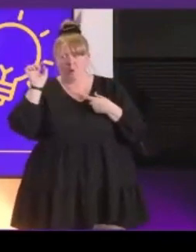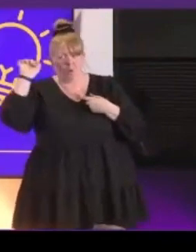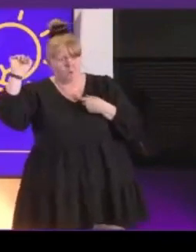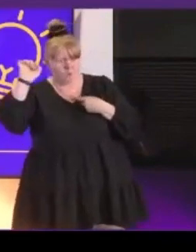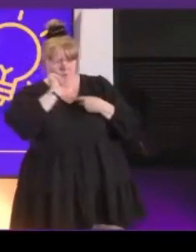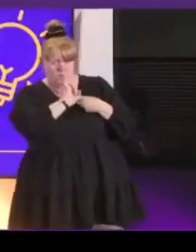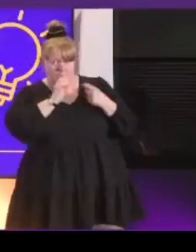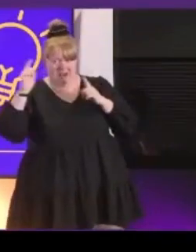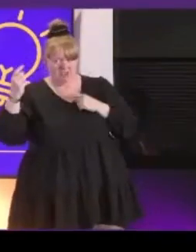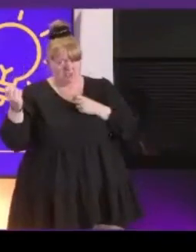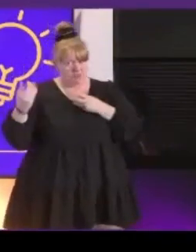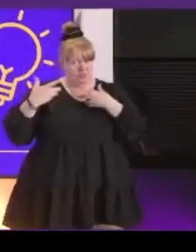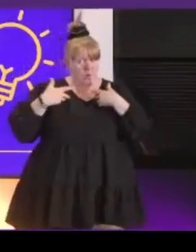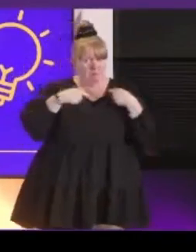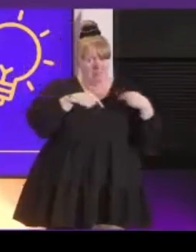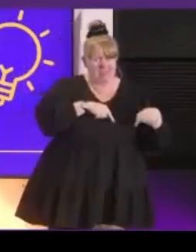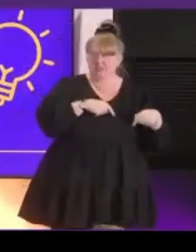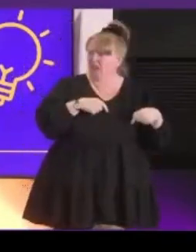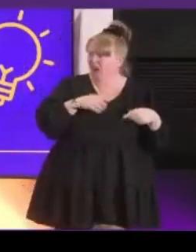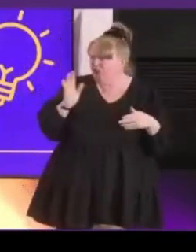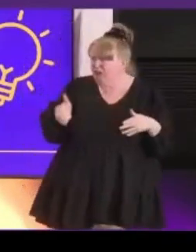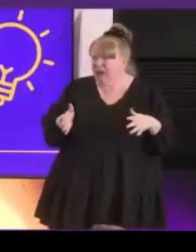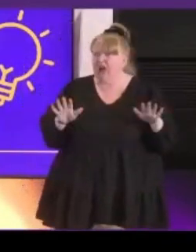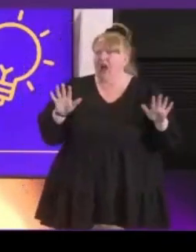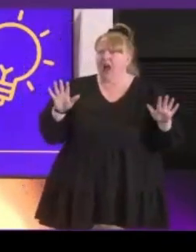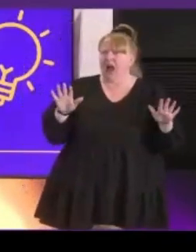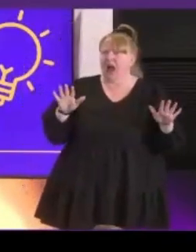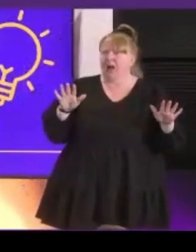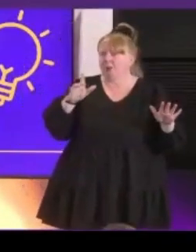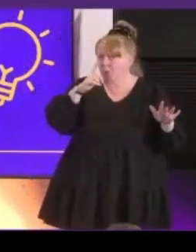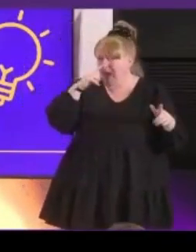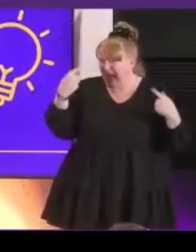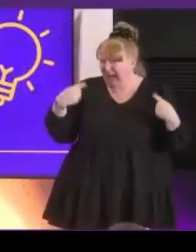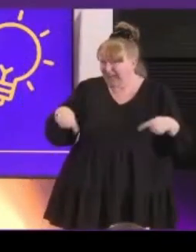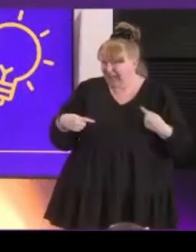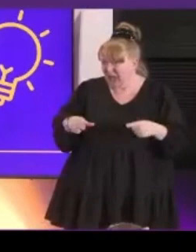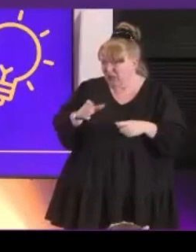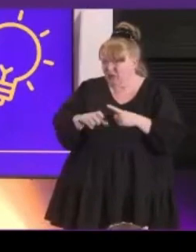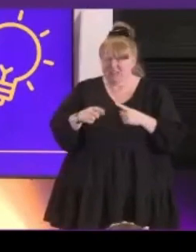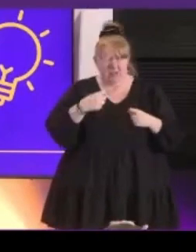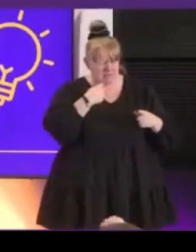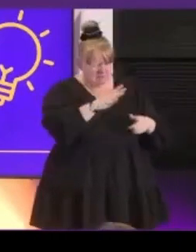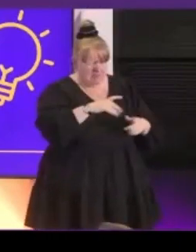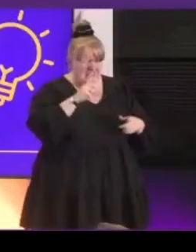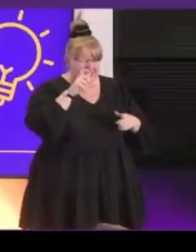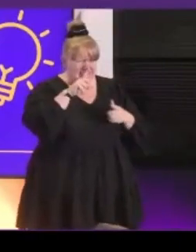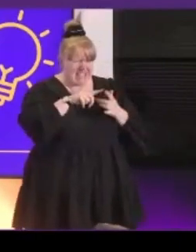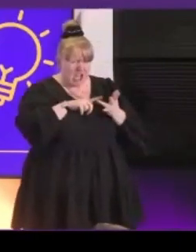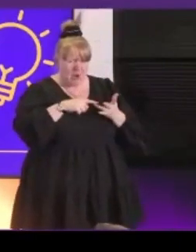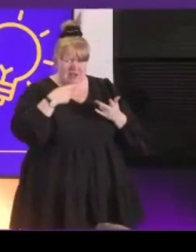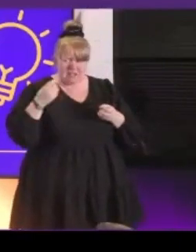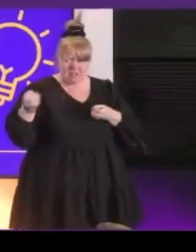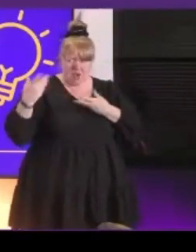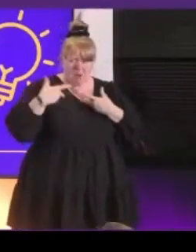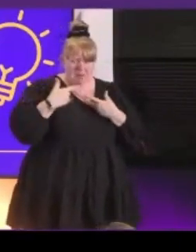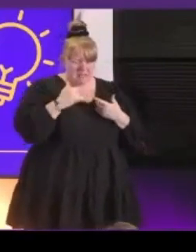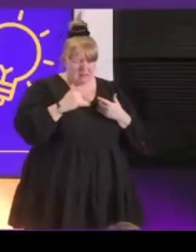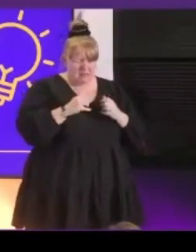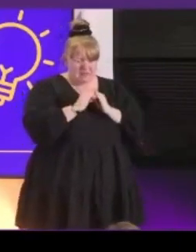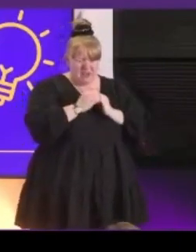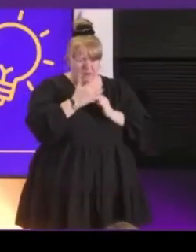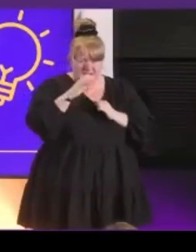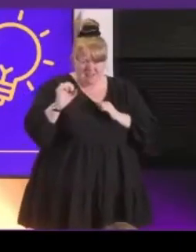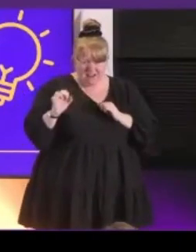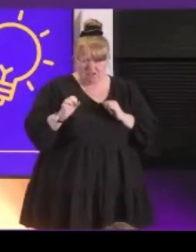oh, hang on then, maybe I should do something. Well, it's your CEO's words, and he signed the Valuable 500, so maybe you want to help here, is